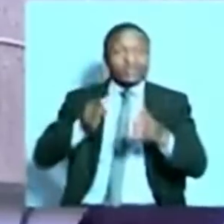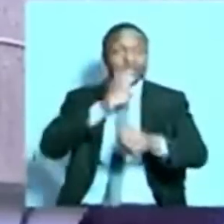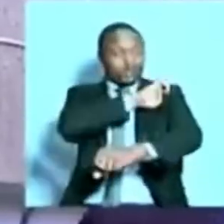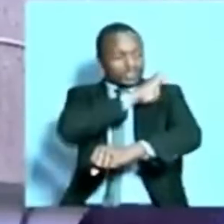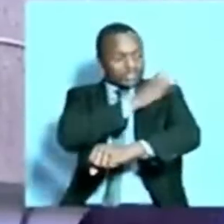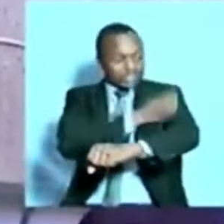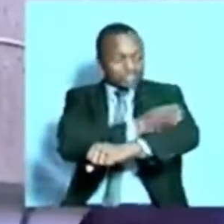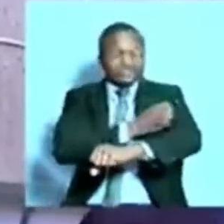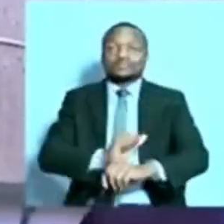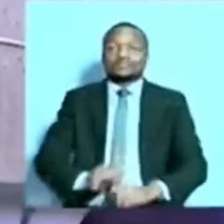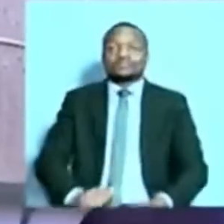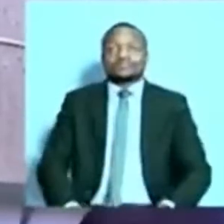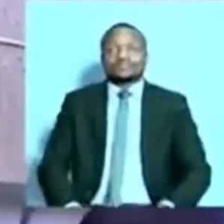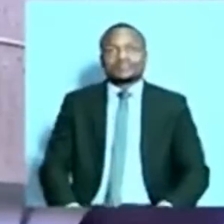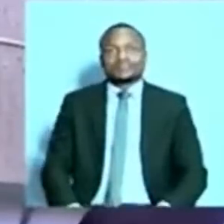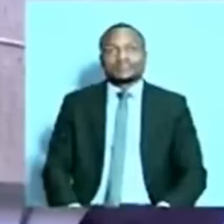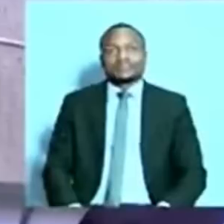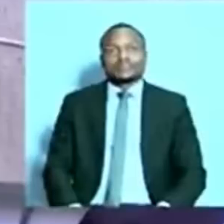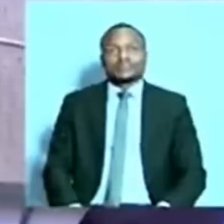Energy.